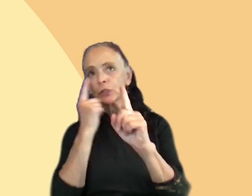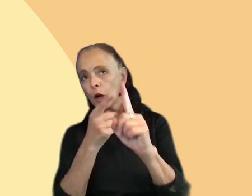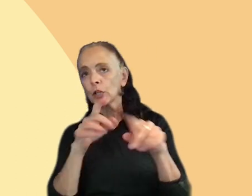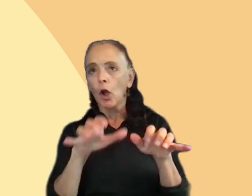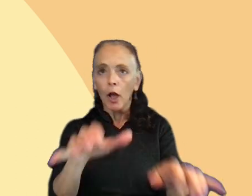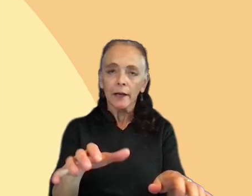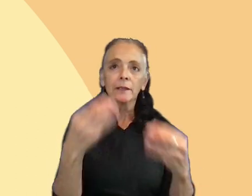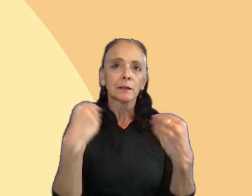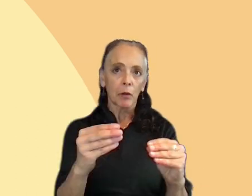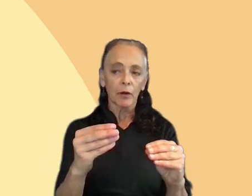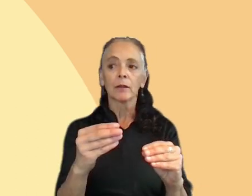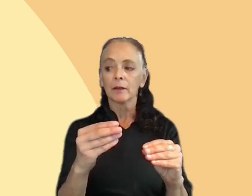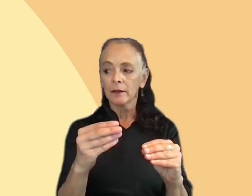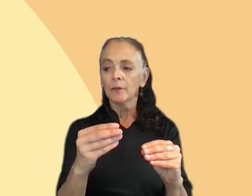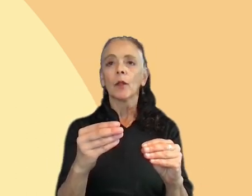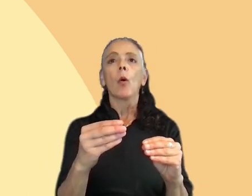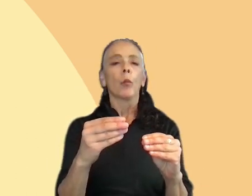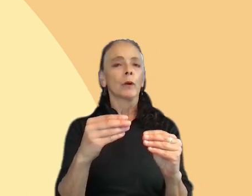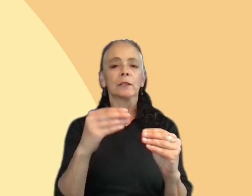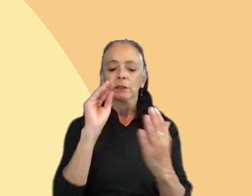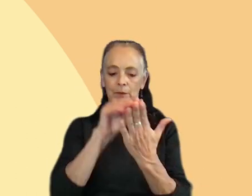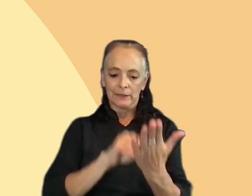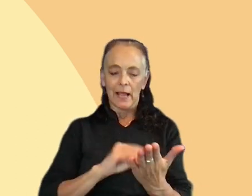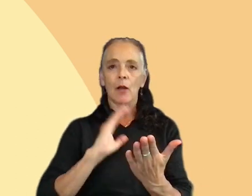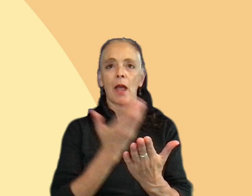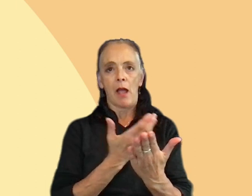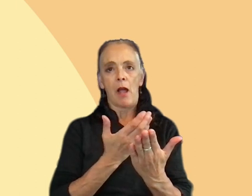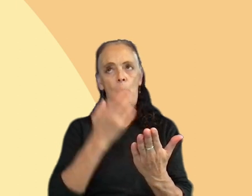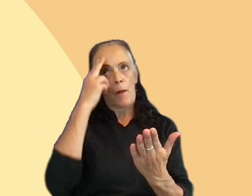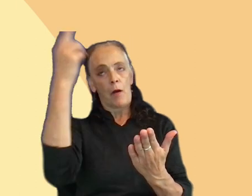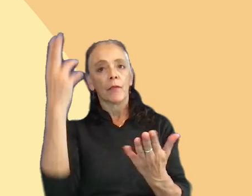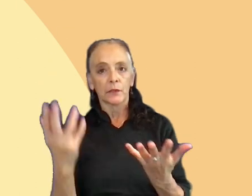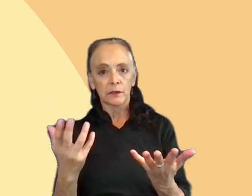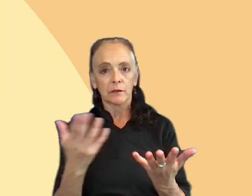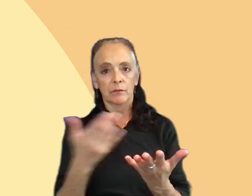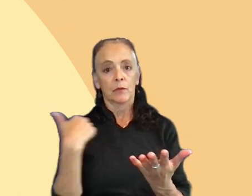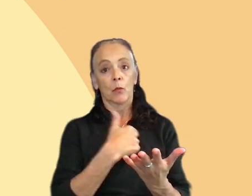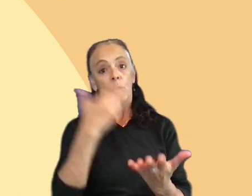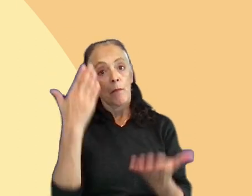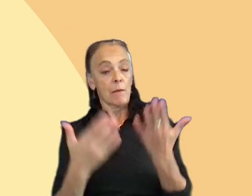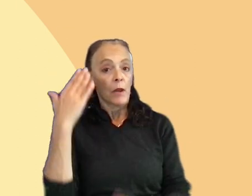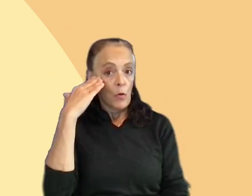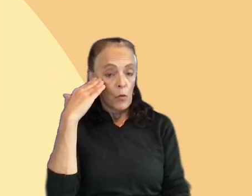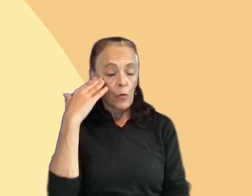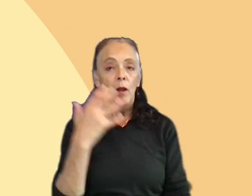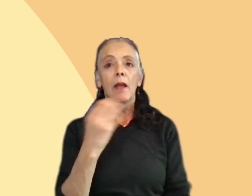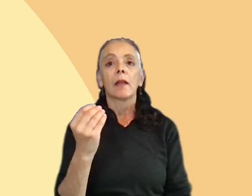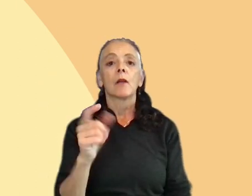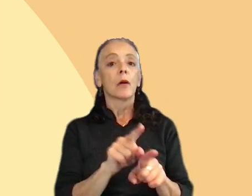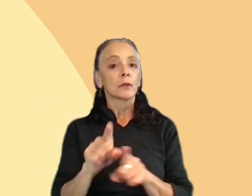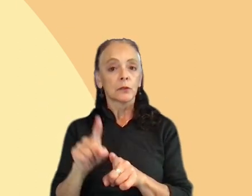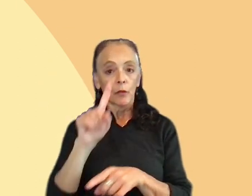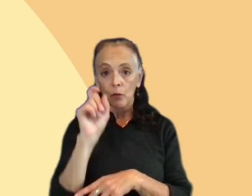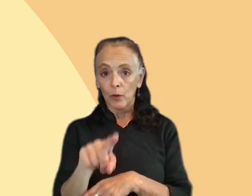uh we listed our hypothesis things that we that maybe we knew and also the